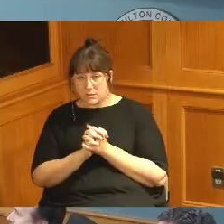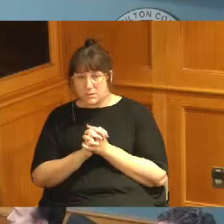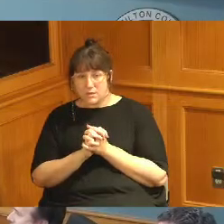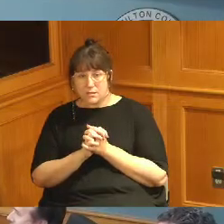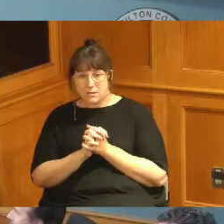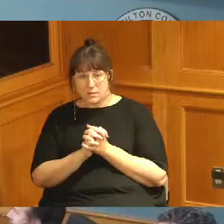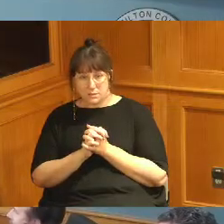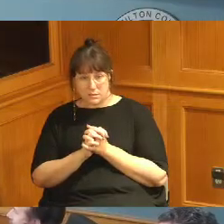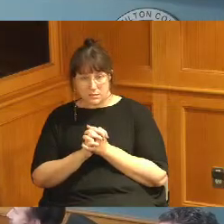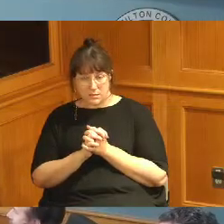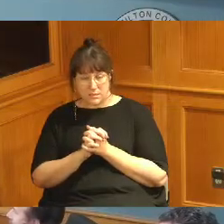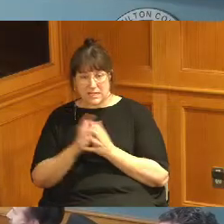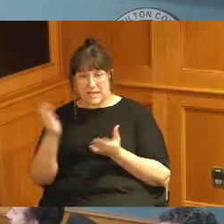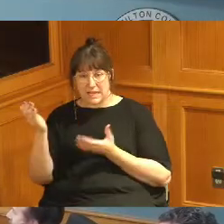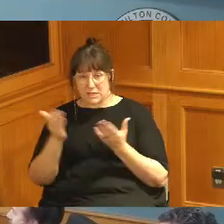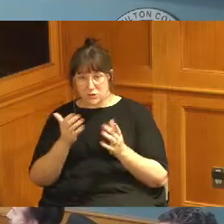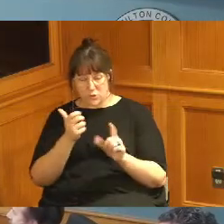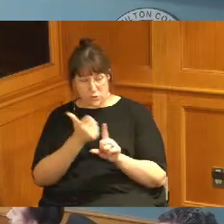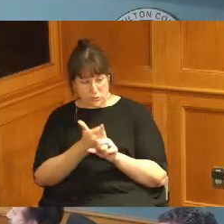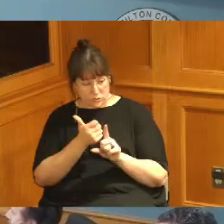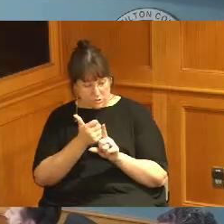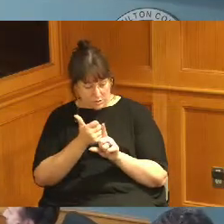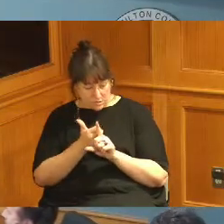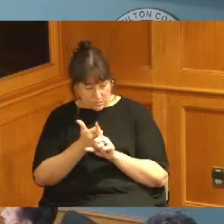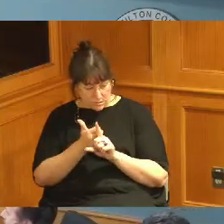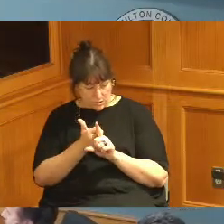All right. So let me introduce you here real quick.